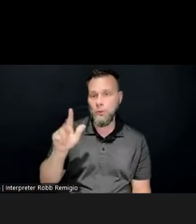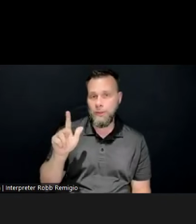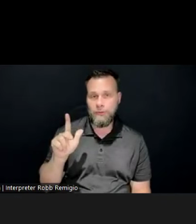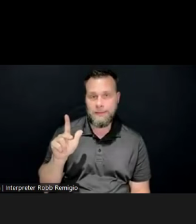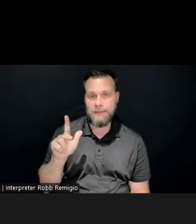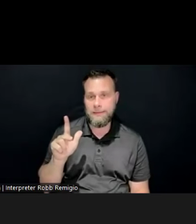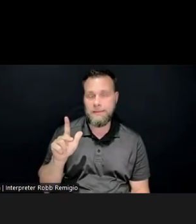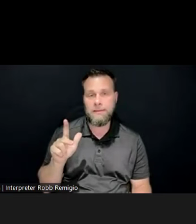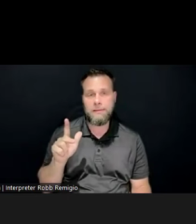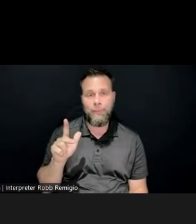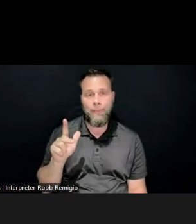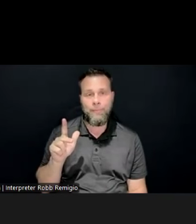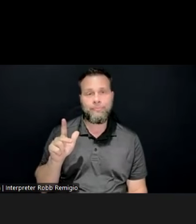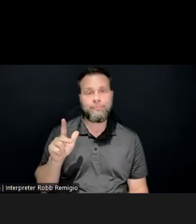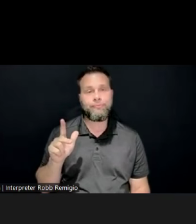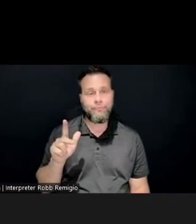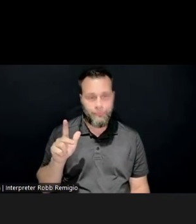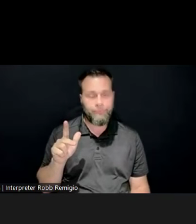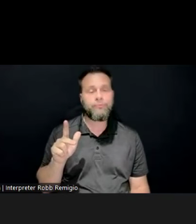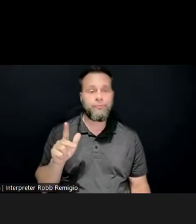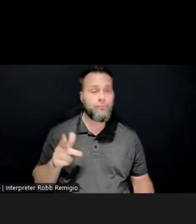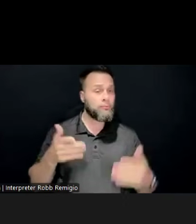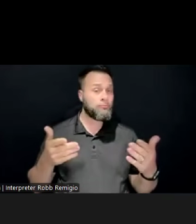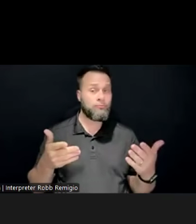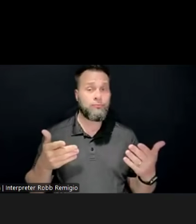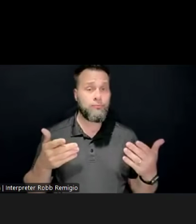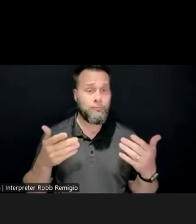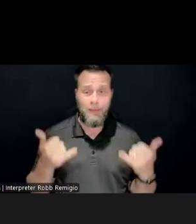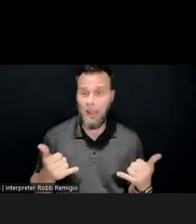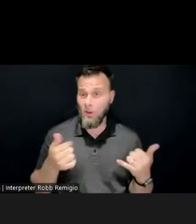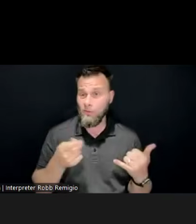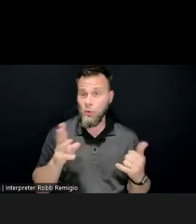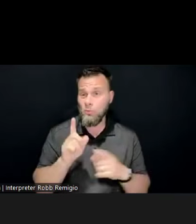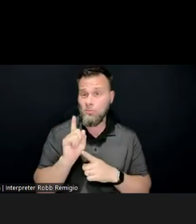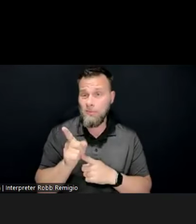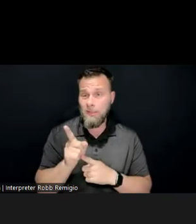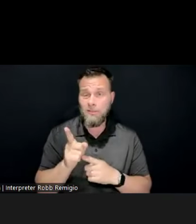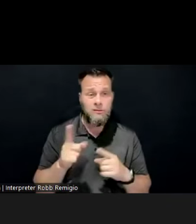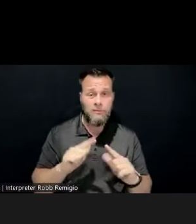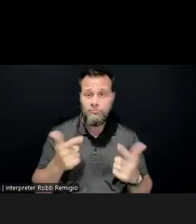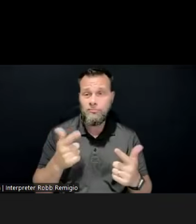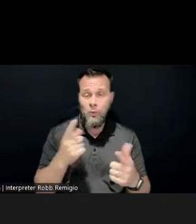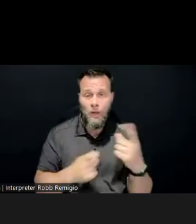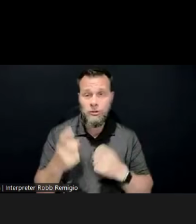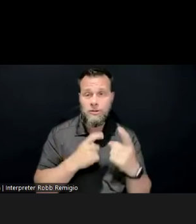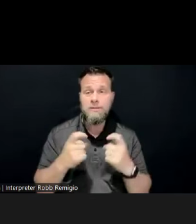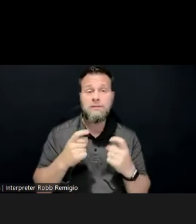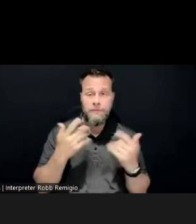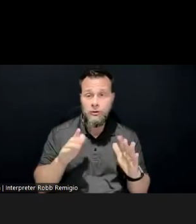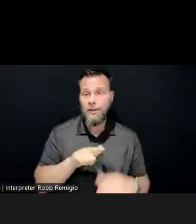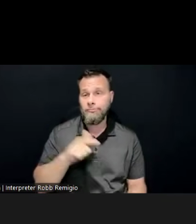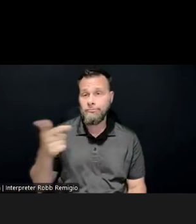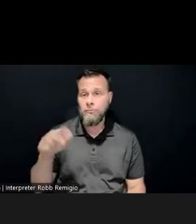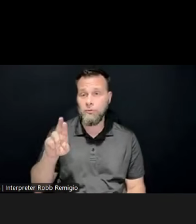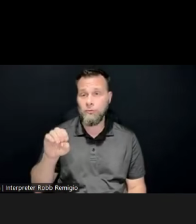cycle. So I think we have a couple of minutes for questions, and then we'll pass it back to Rebecca and